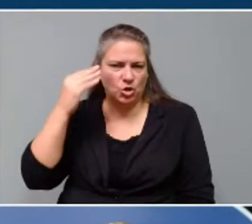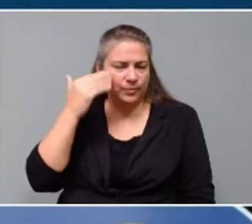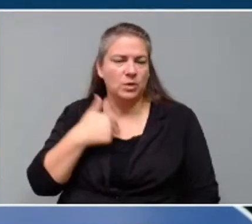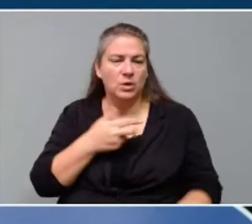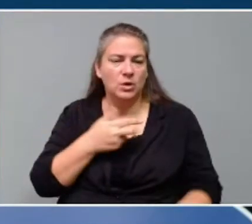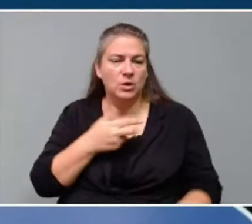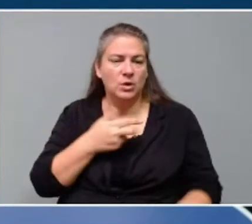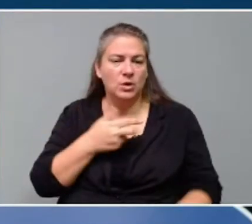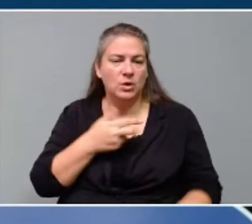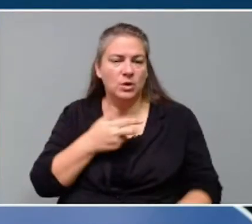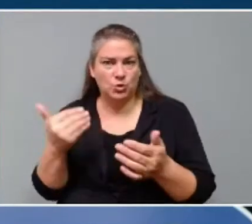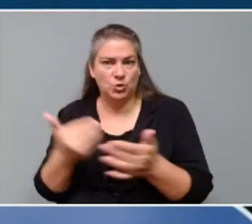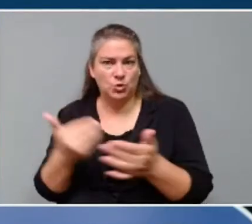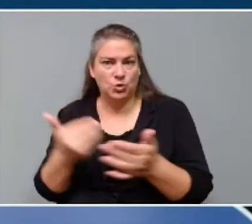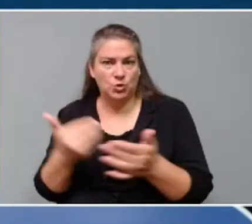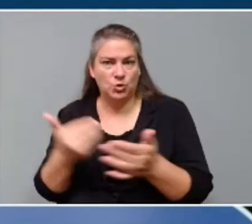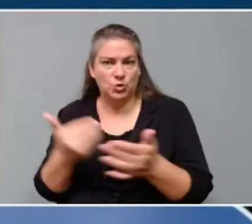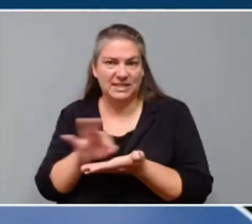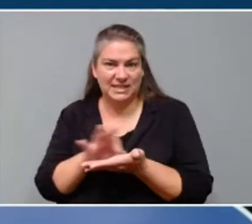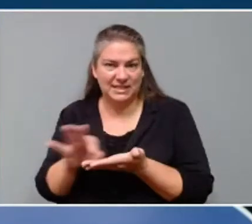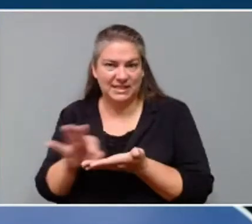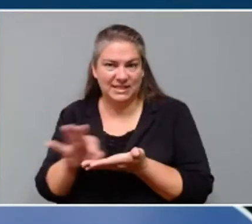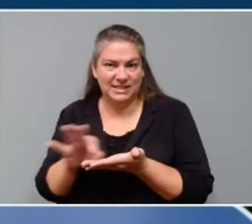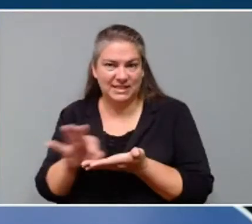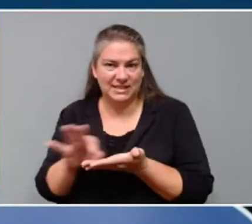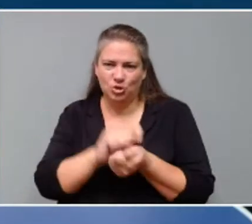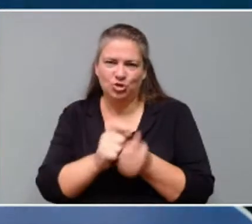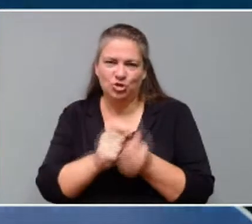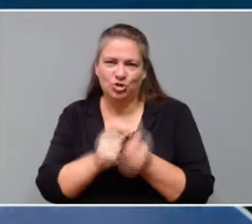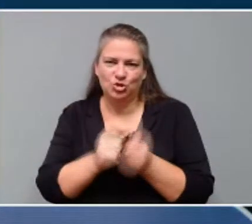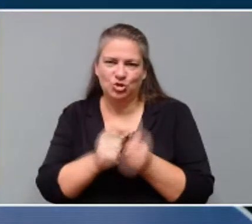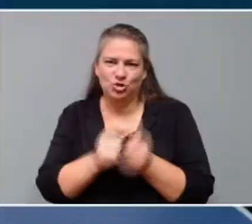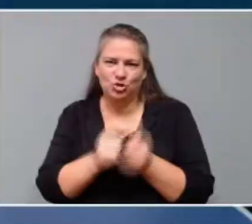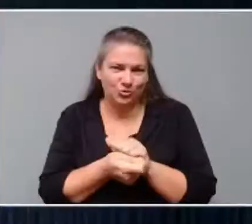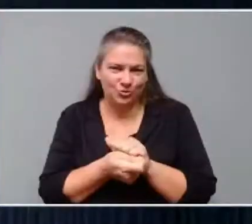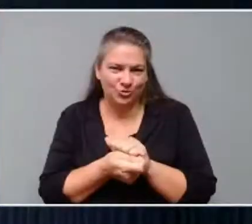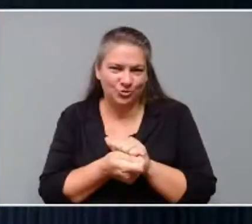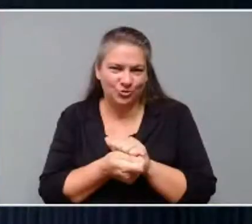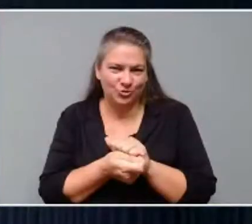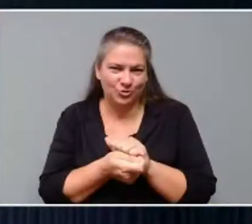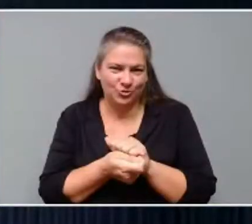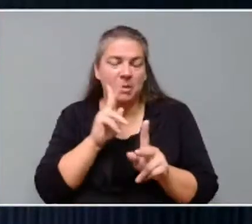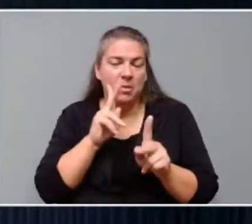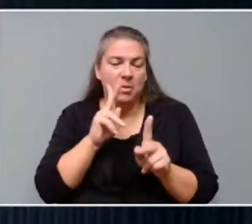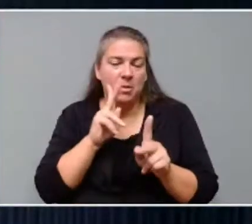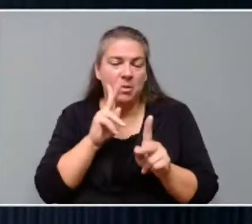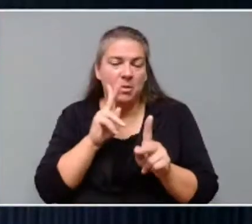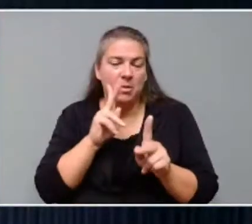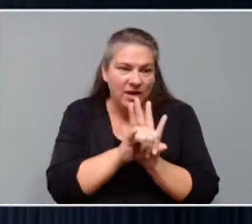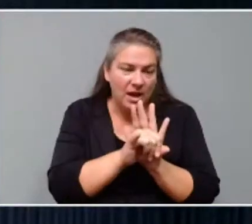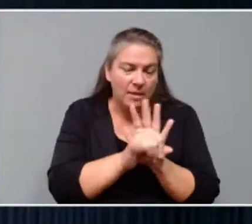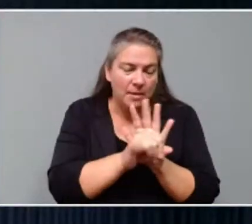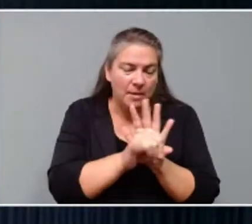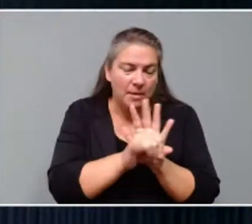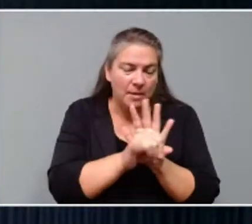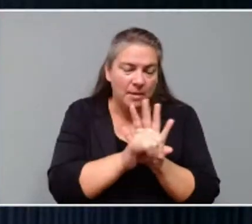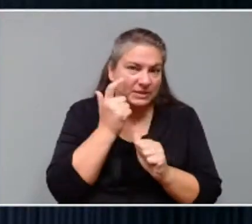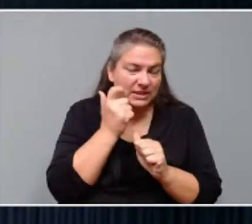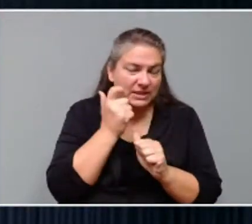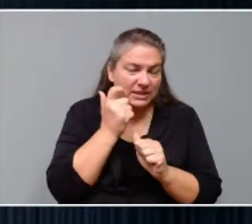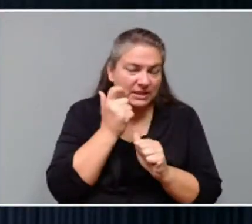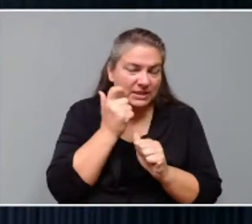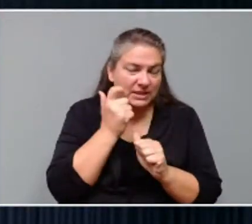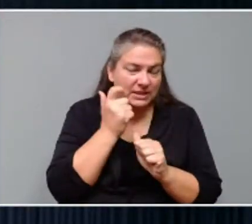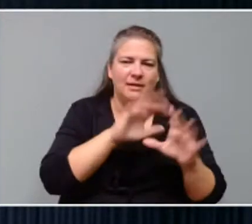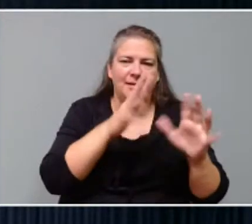new census numbers. Remember, these are going to change, right? Because the number of people identified most recently falling into these age groups